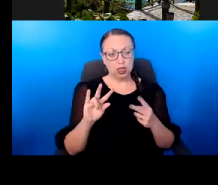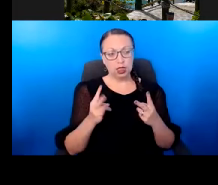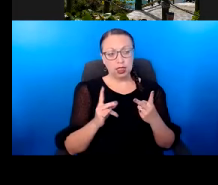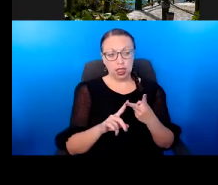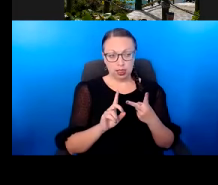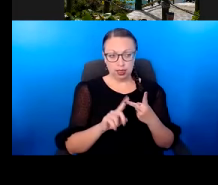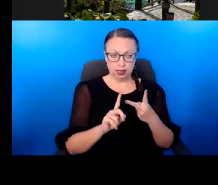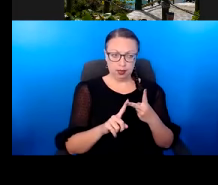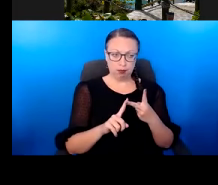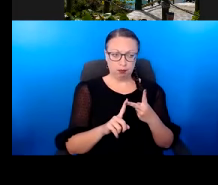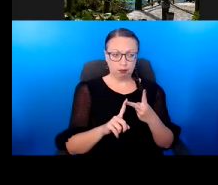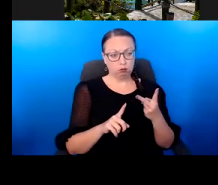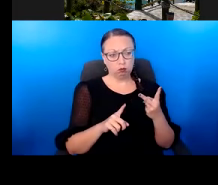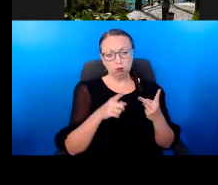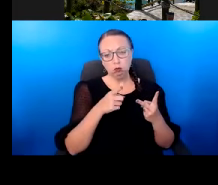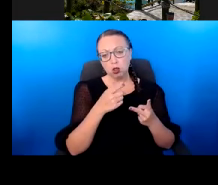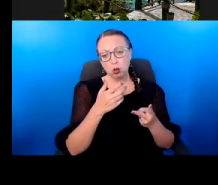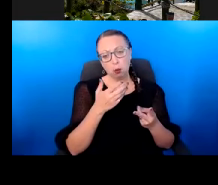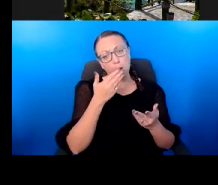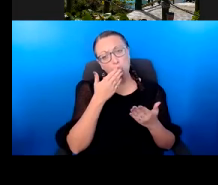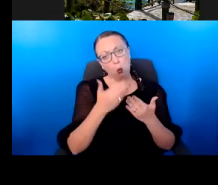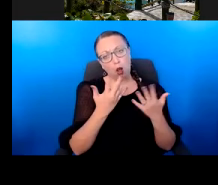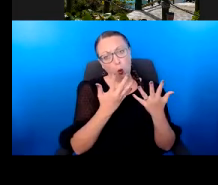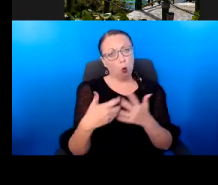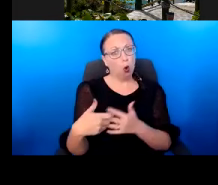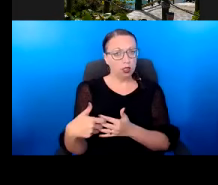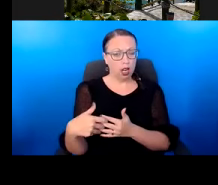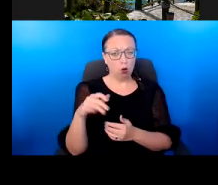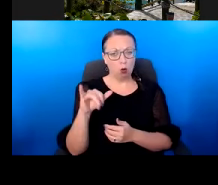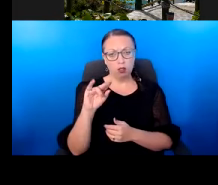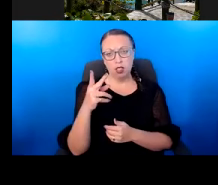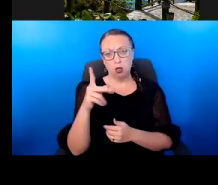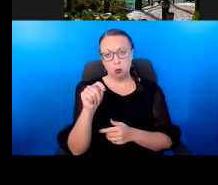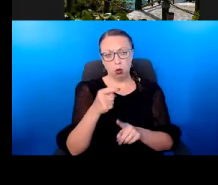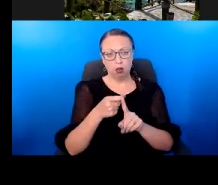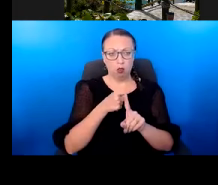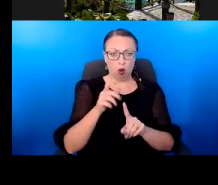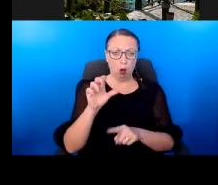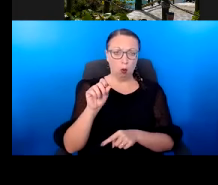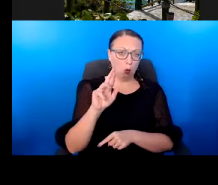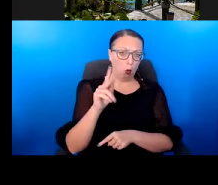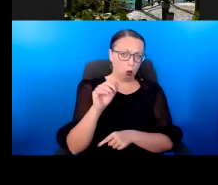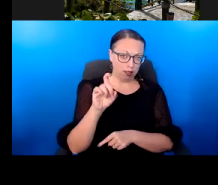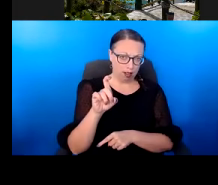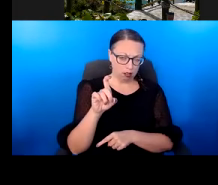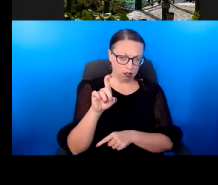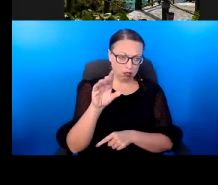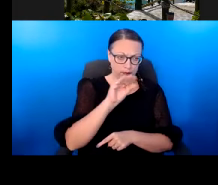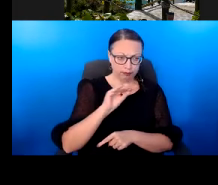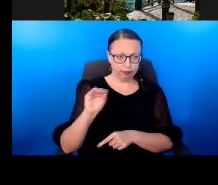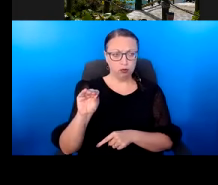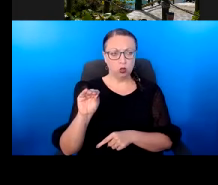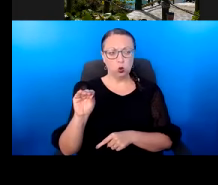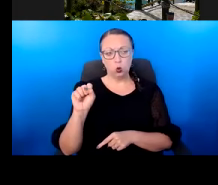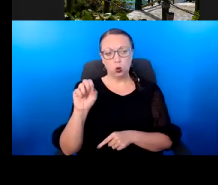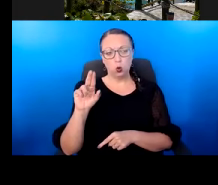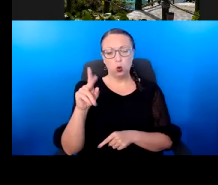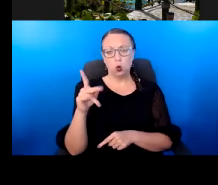really fairly well worked out. Input from the cortex goes into the superficial layers of